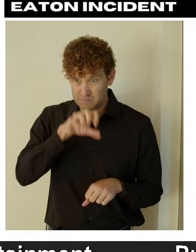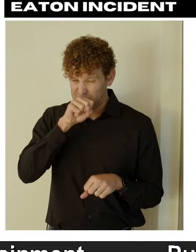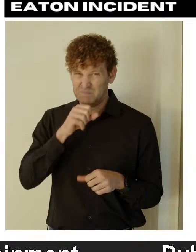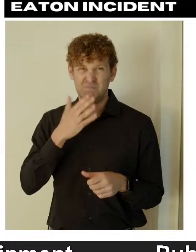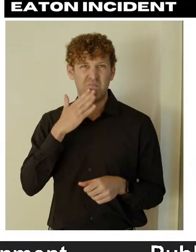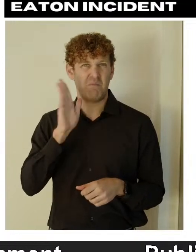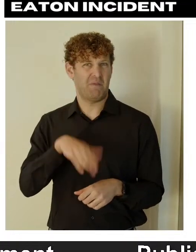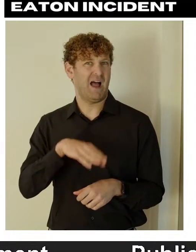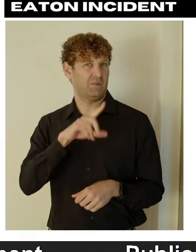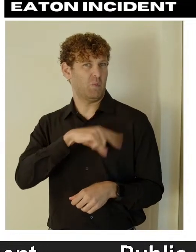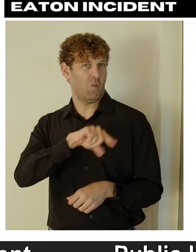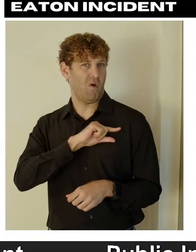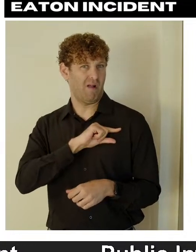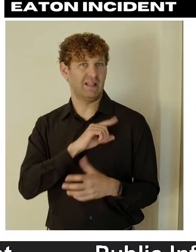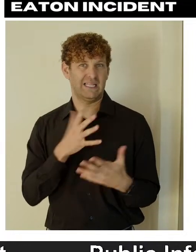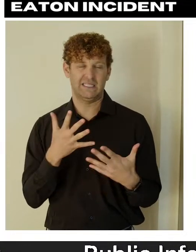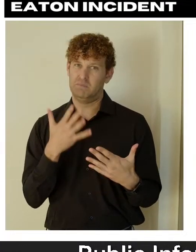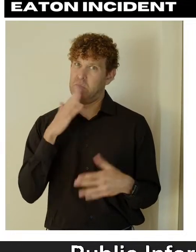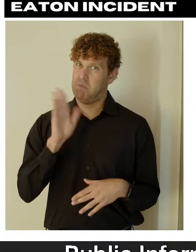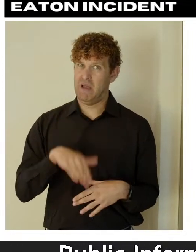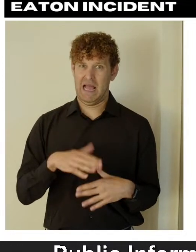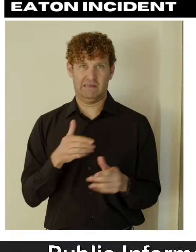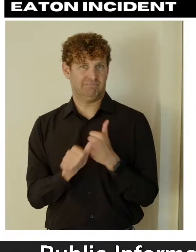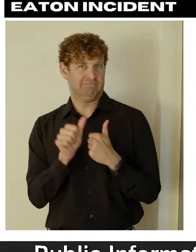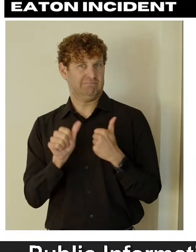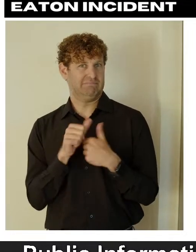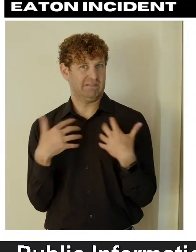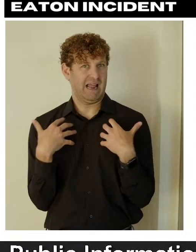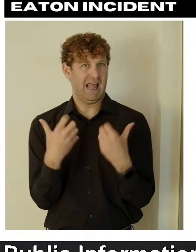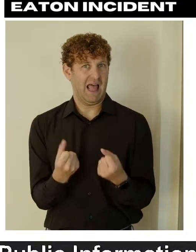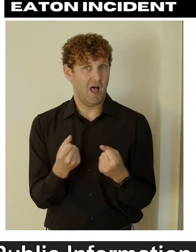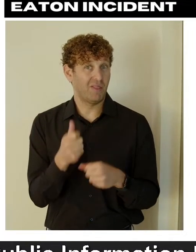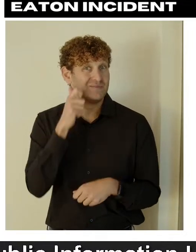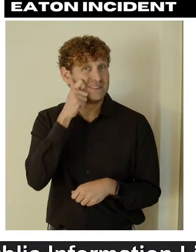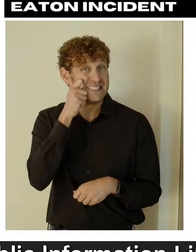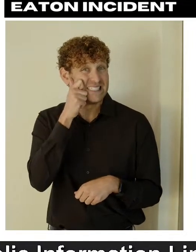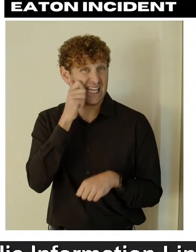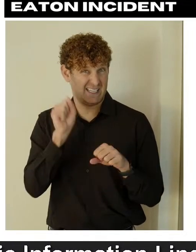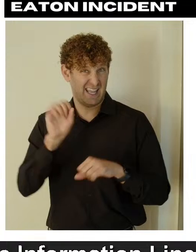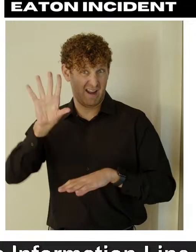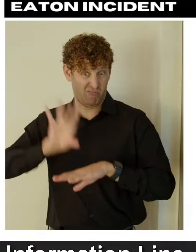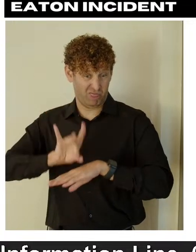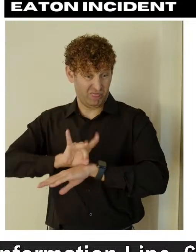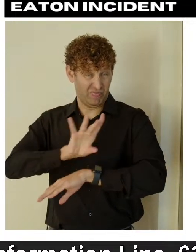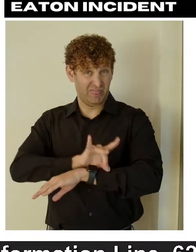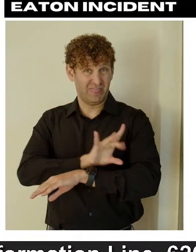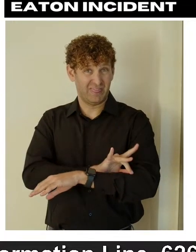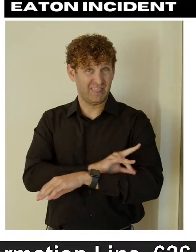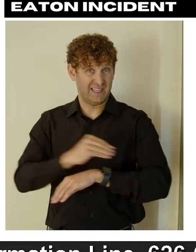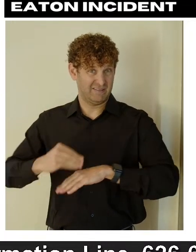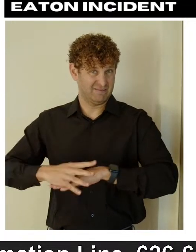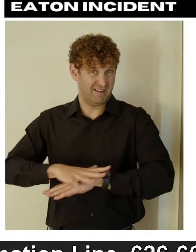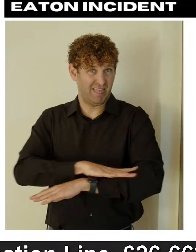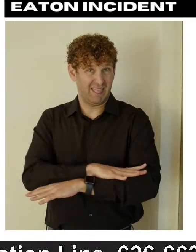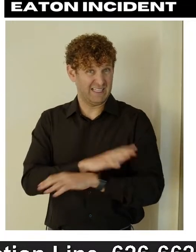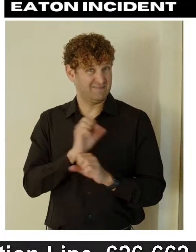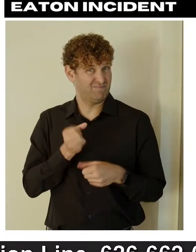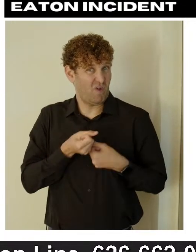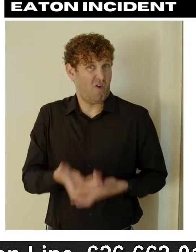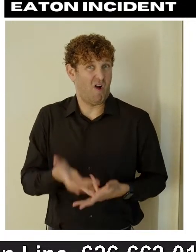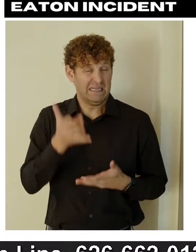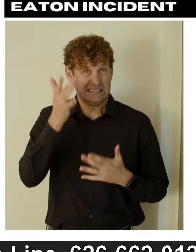to your health. Skin hazards. So you could get things on your skin that are going to be negative to your health, and that's going to end up causing you problems in the